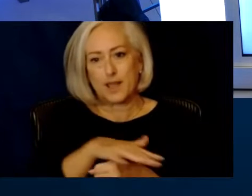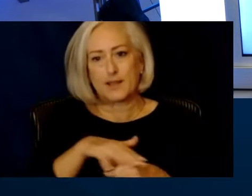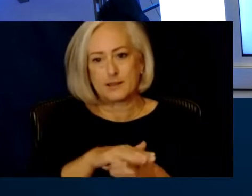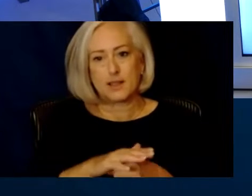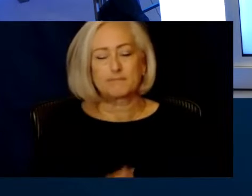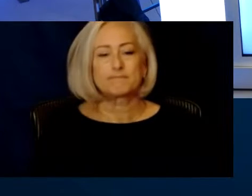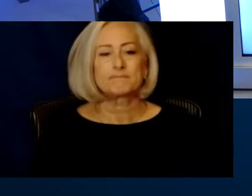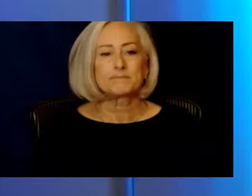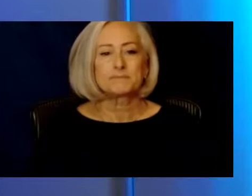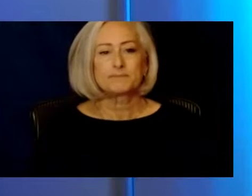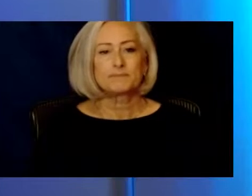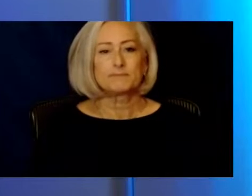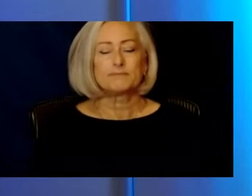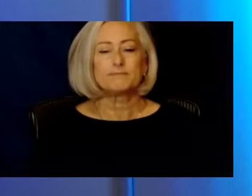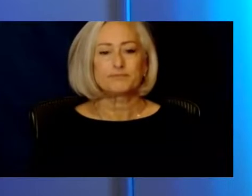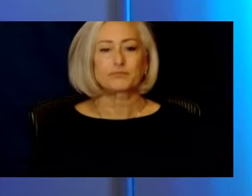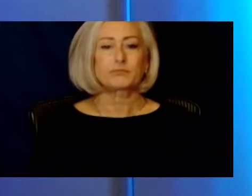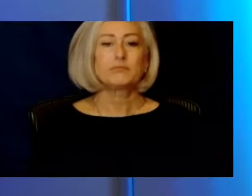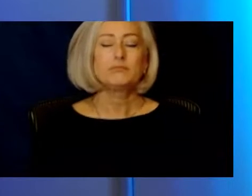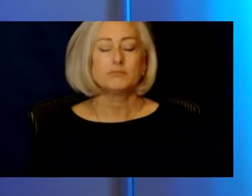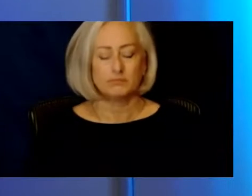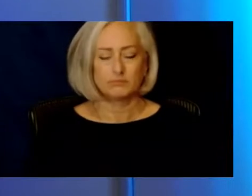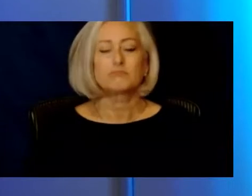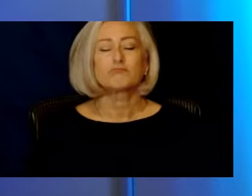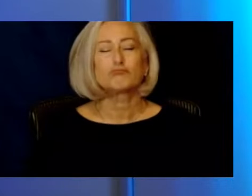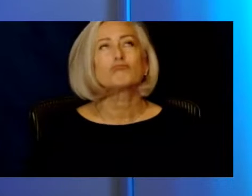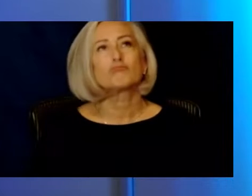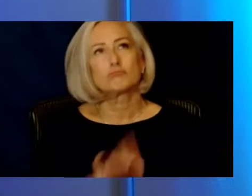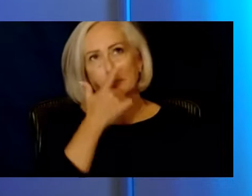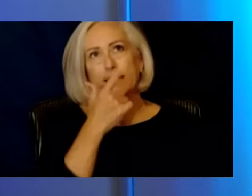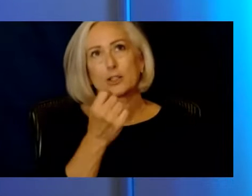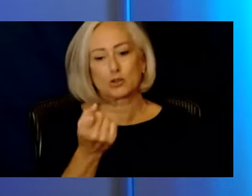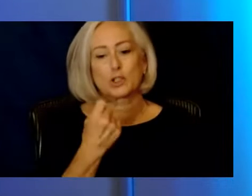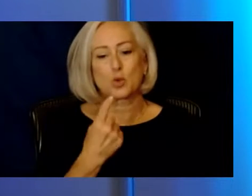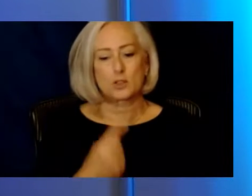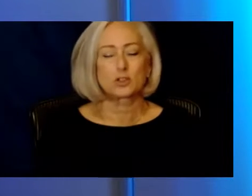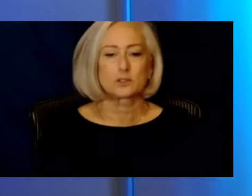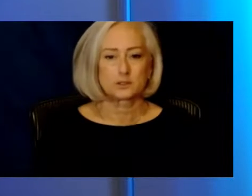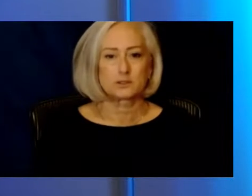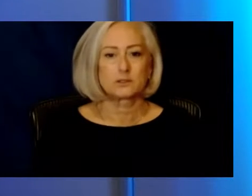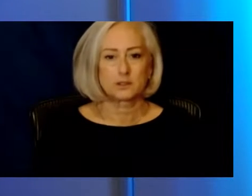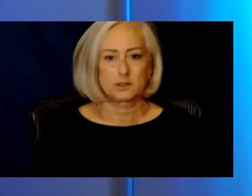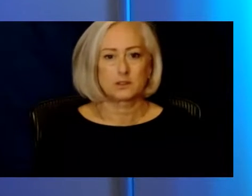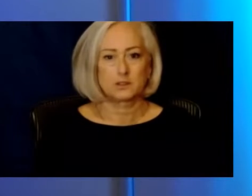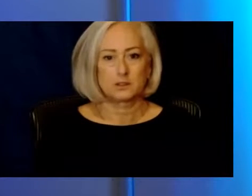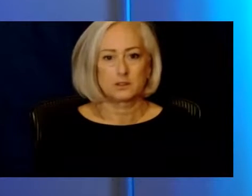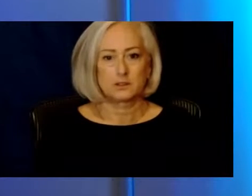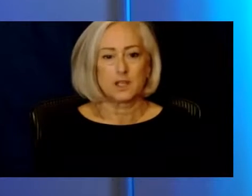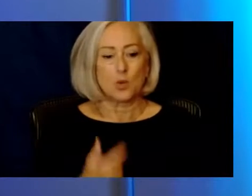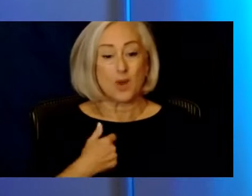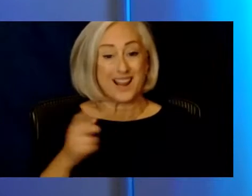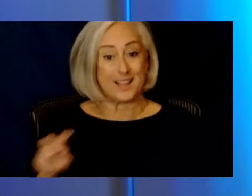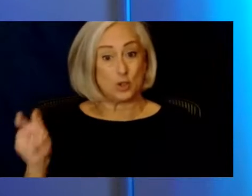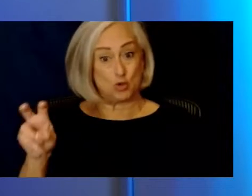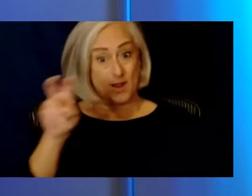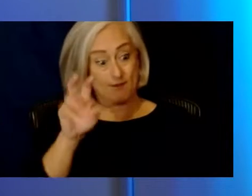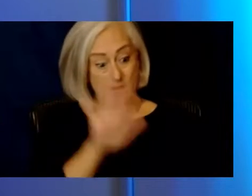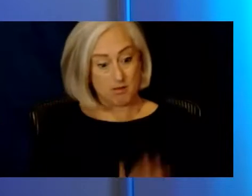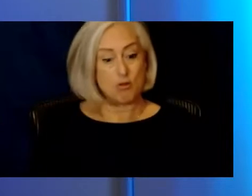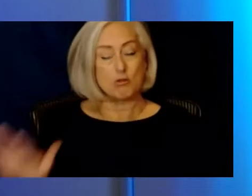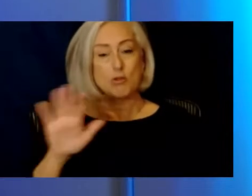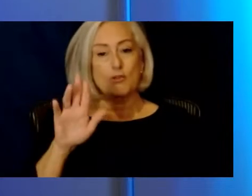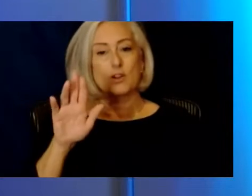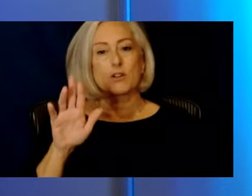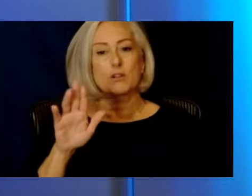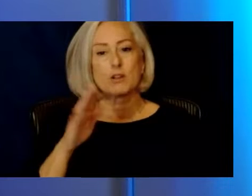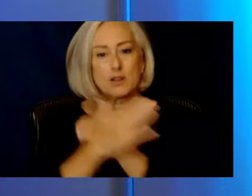curves? Well, that's an interesting question. So as I've traveled around the country, one of the things that I have been able to,